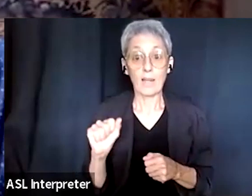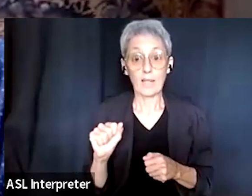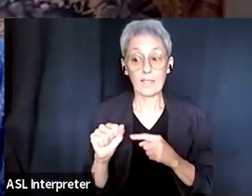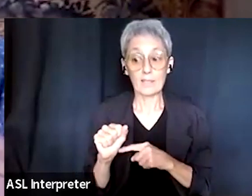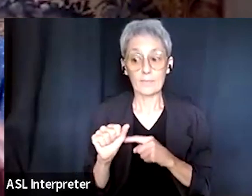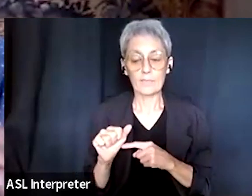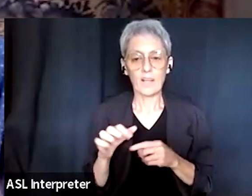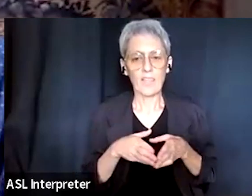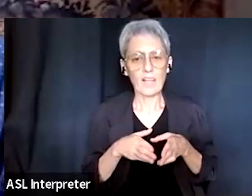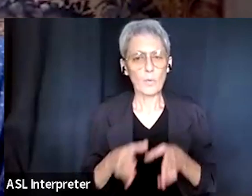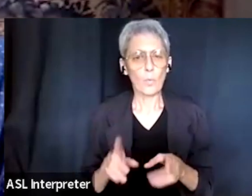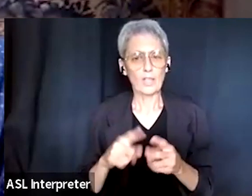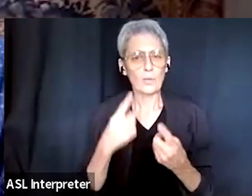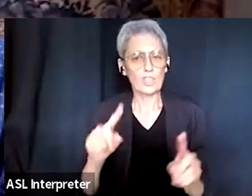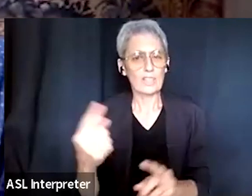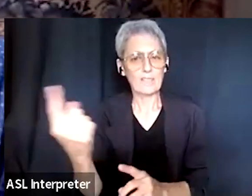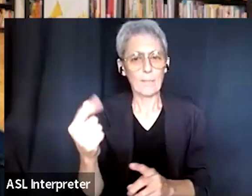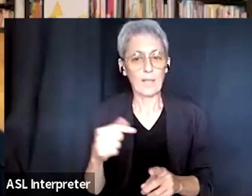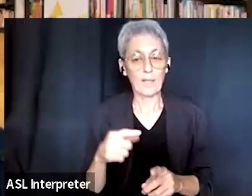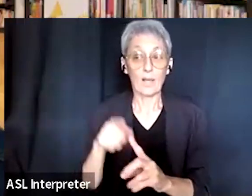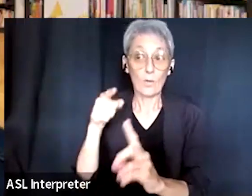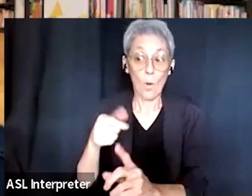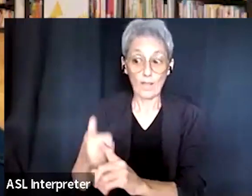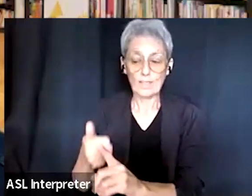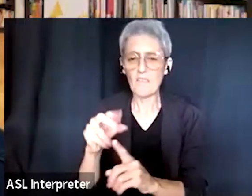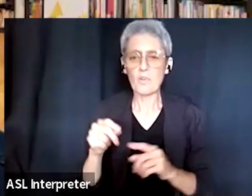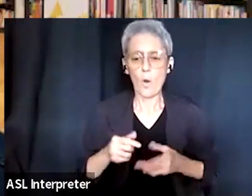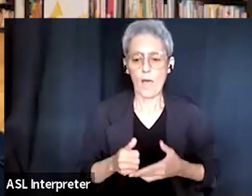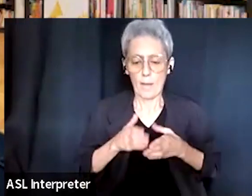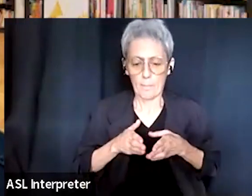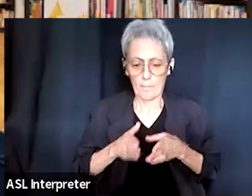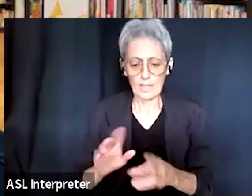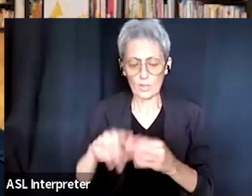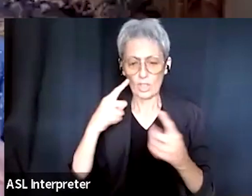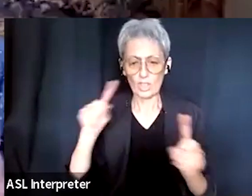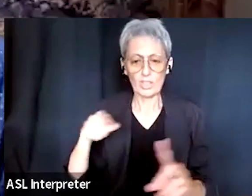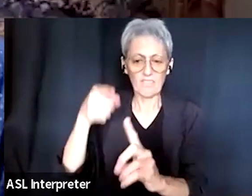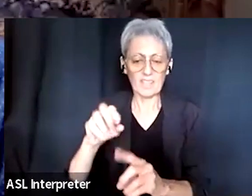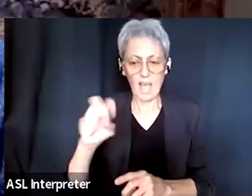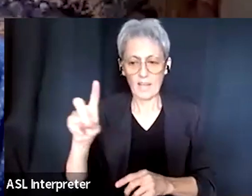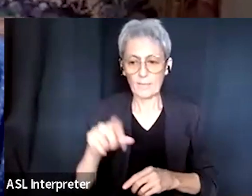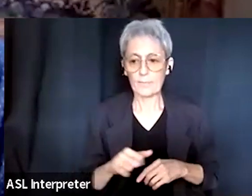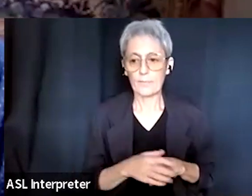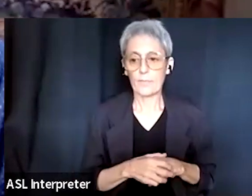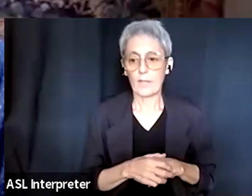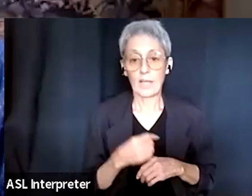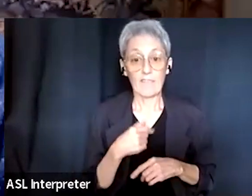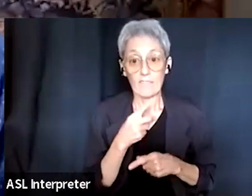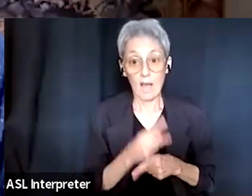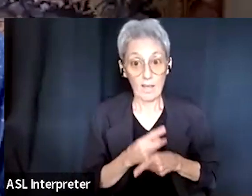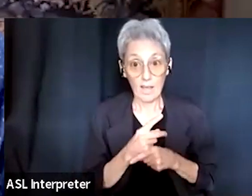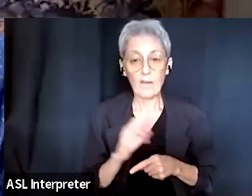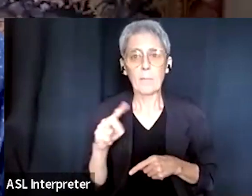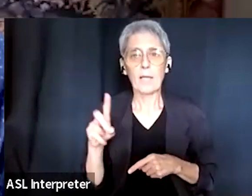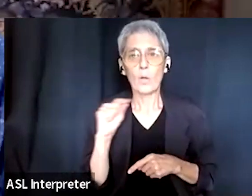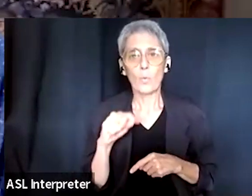an end. It's not an end itself. And if we're not careful, the media will drive it as an